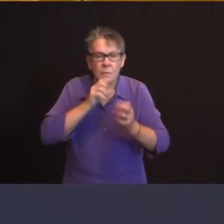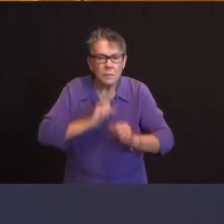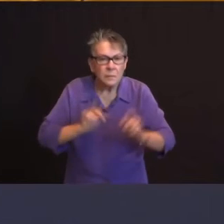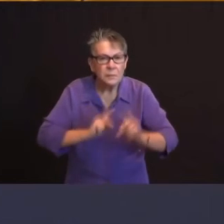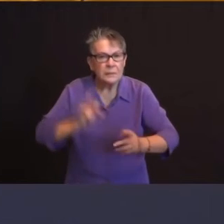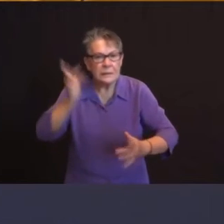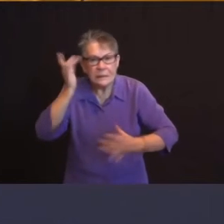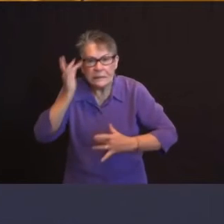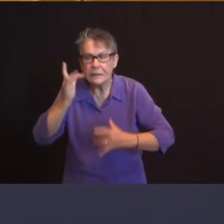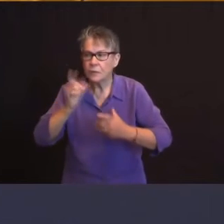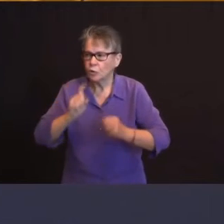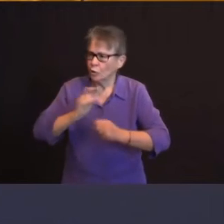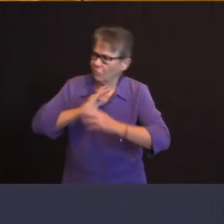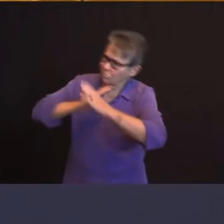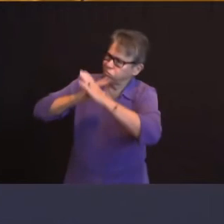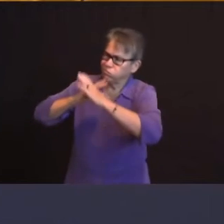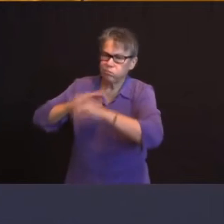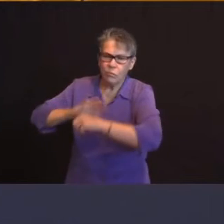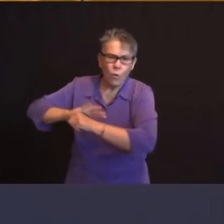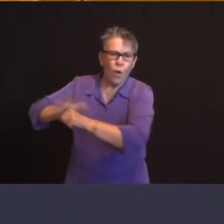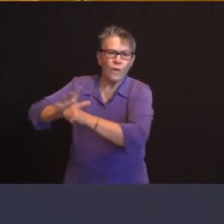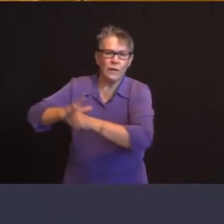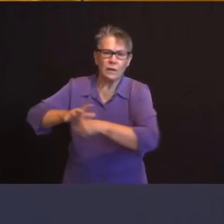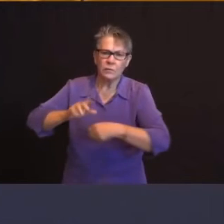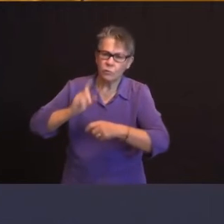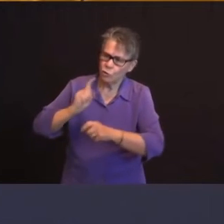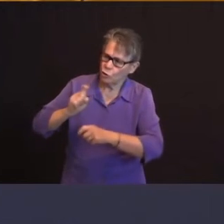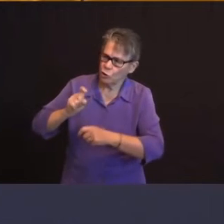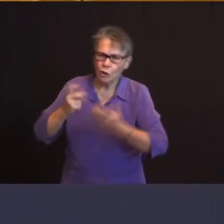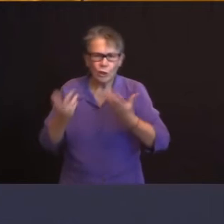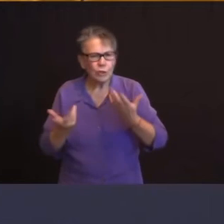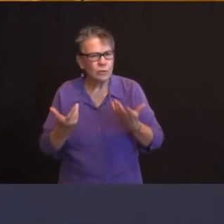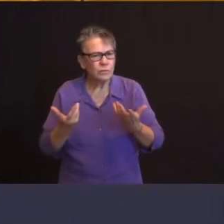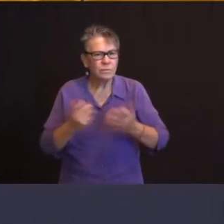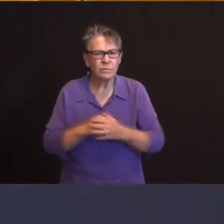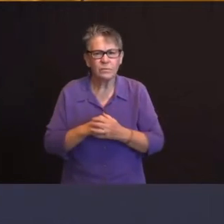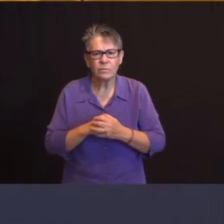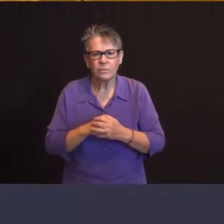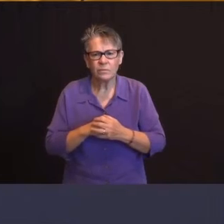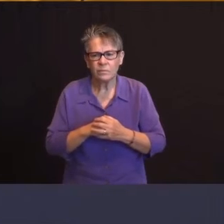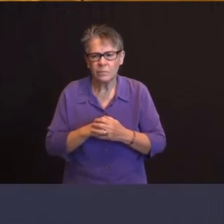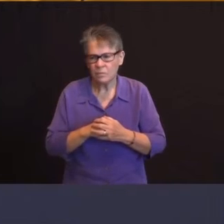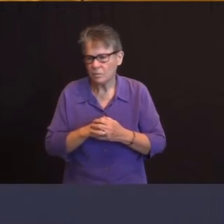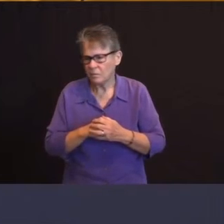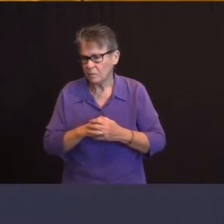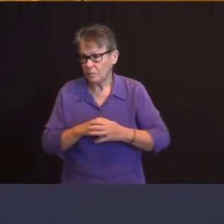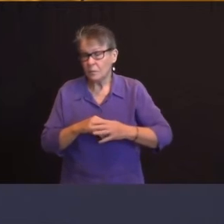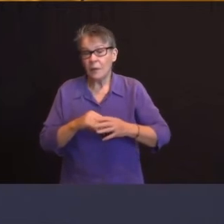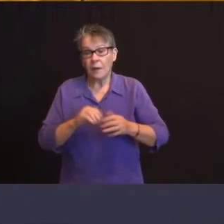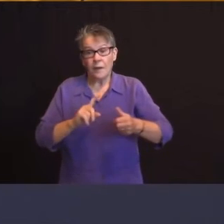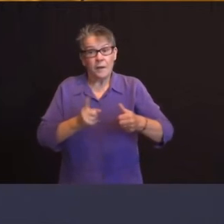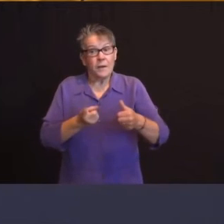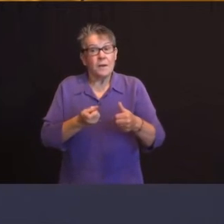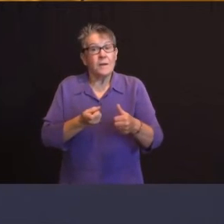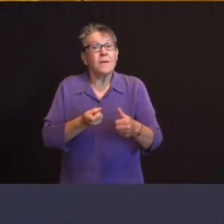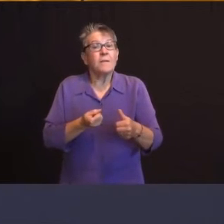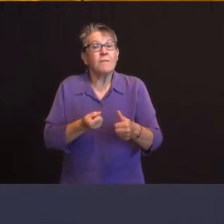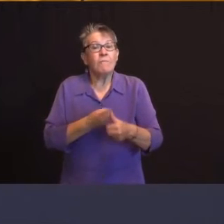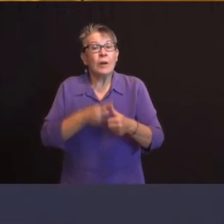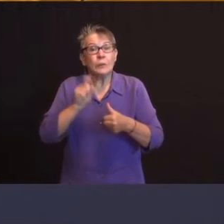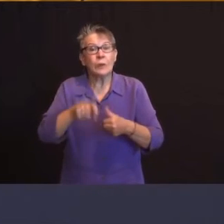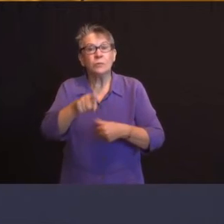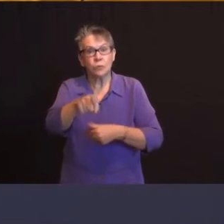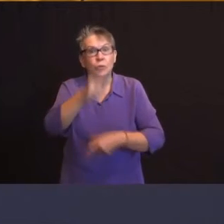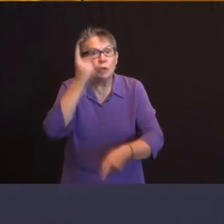you. Thank you. On the first question, yeah, come on, man. It's unacceptable. And the number,